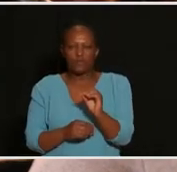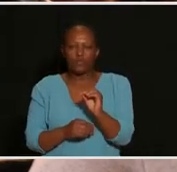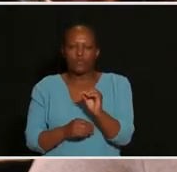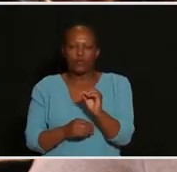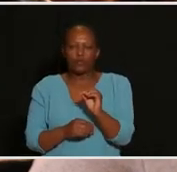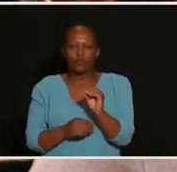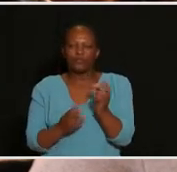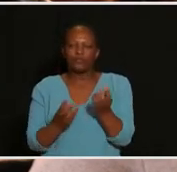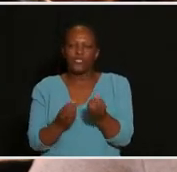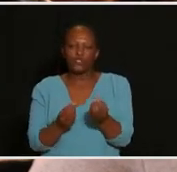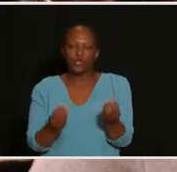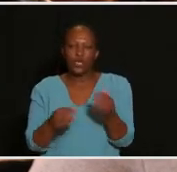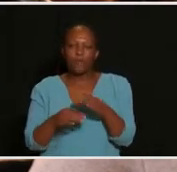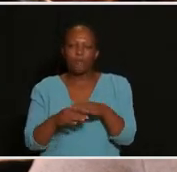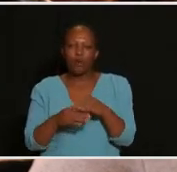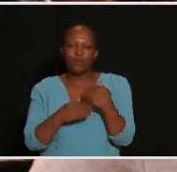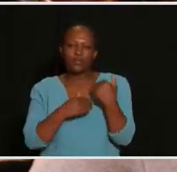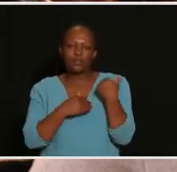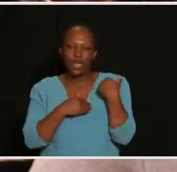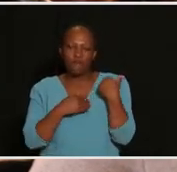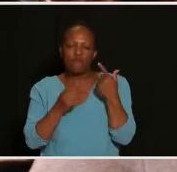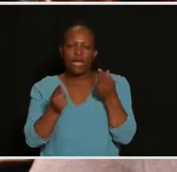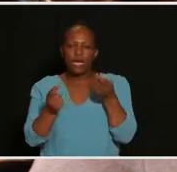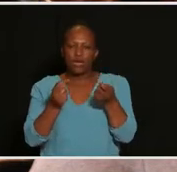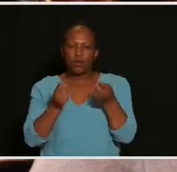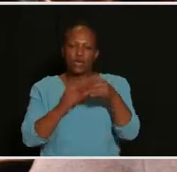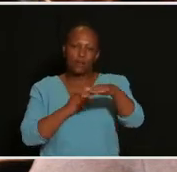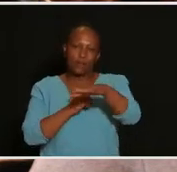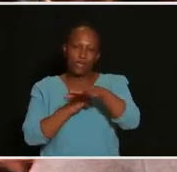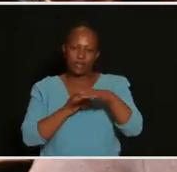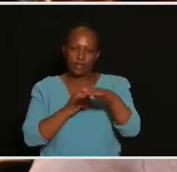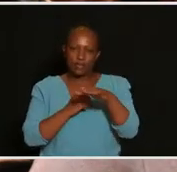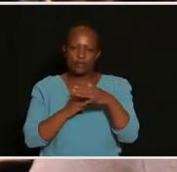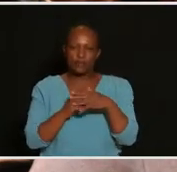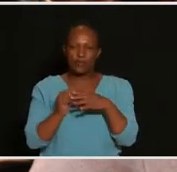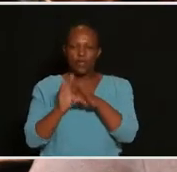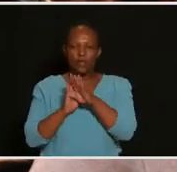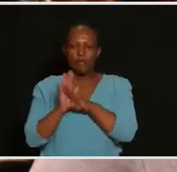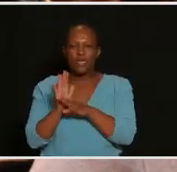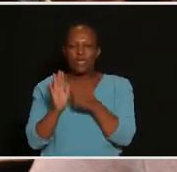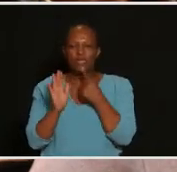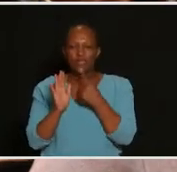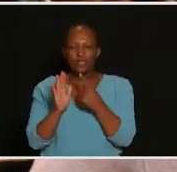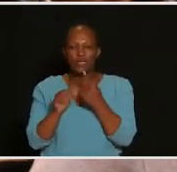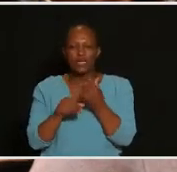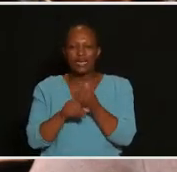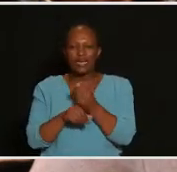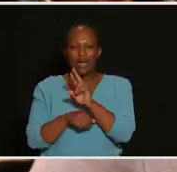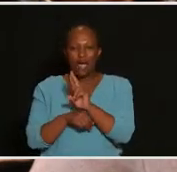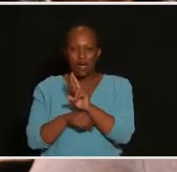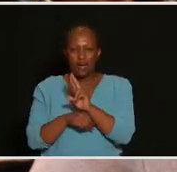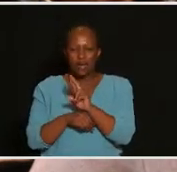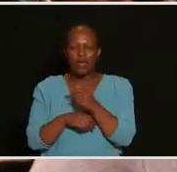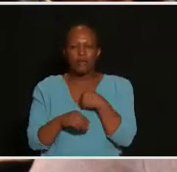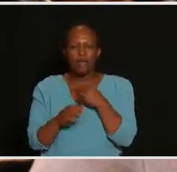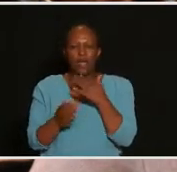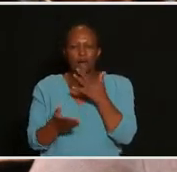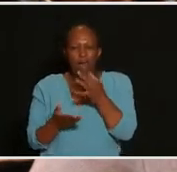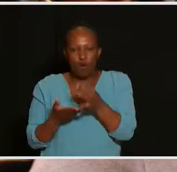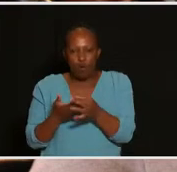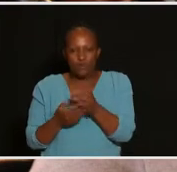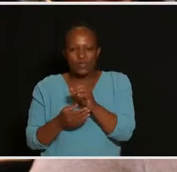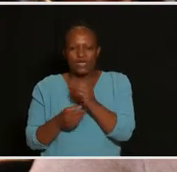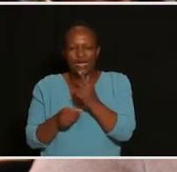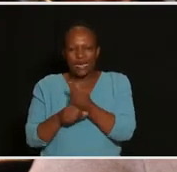in more secured and regulated environment the bill says it must be grade R so I'm proposing that they